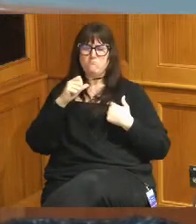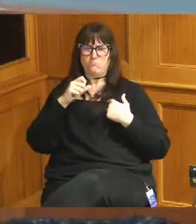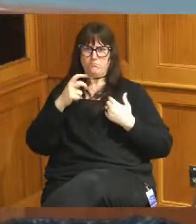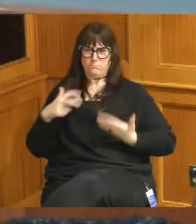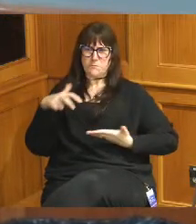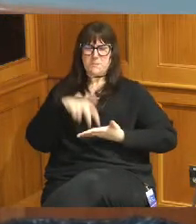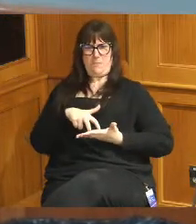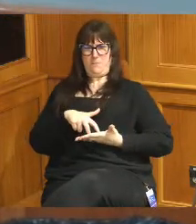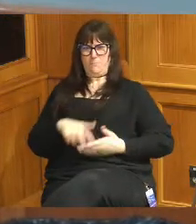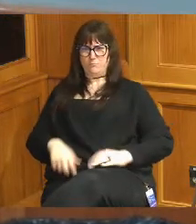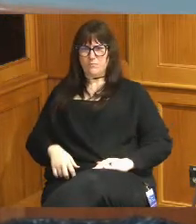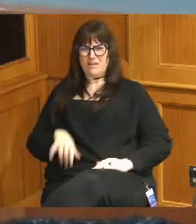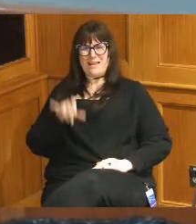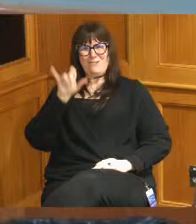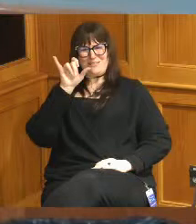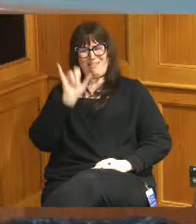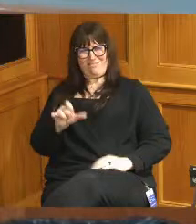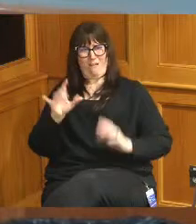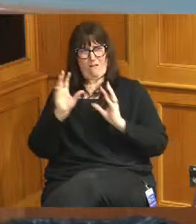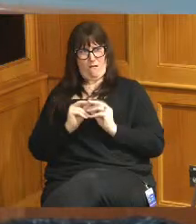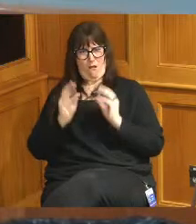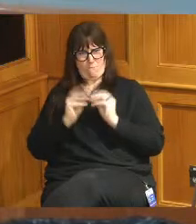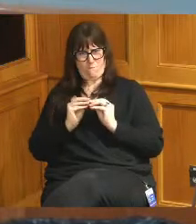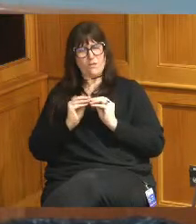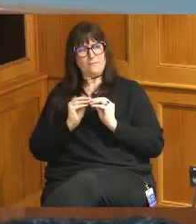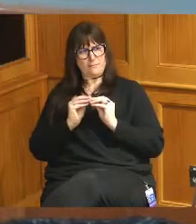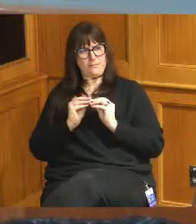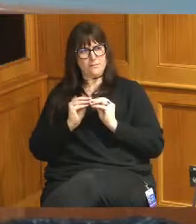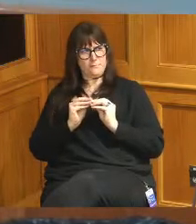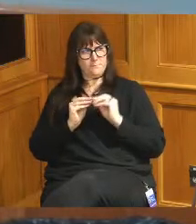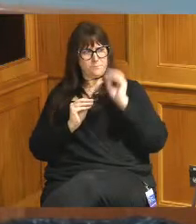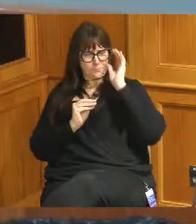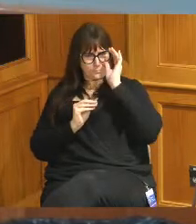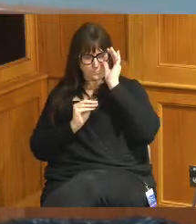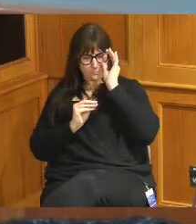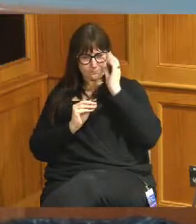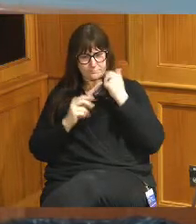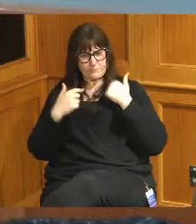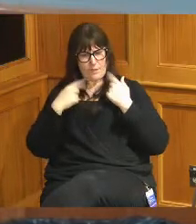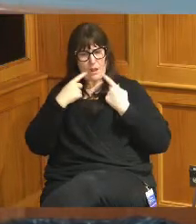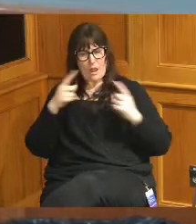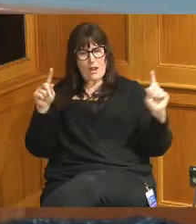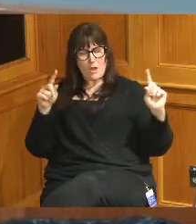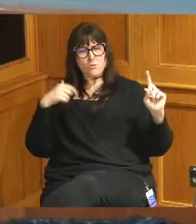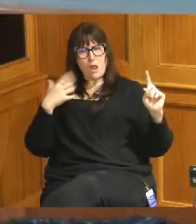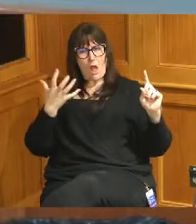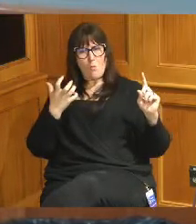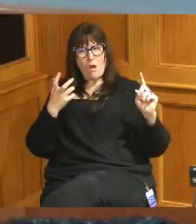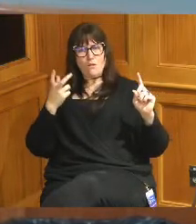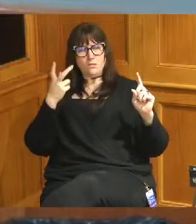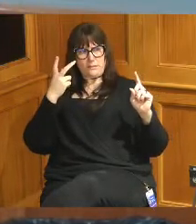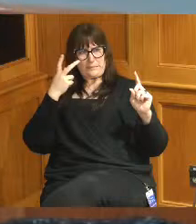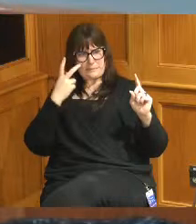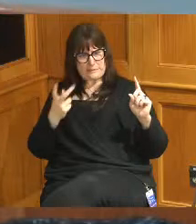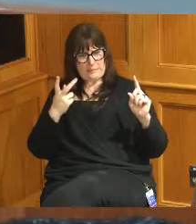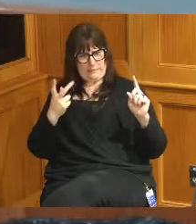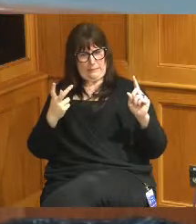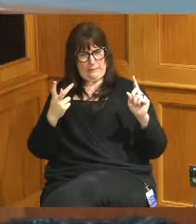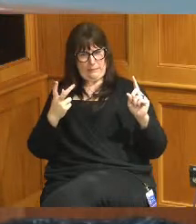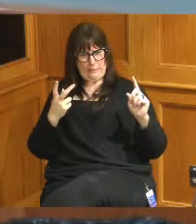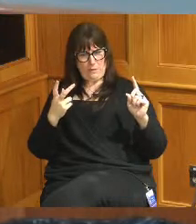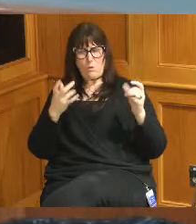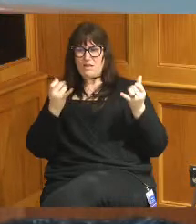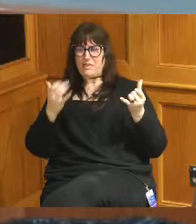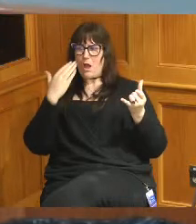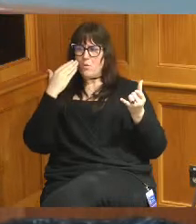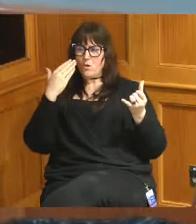it was at that press conference that I announced that I wanted us to look at having what is now known